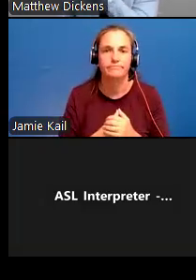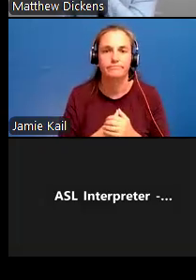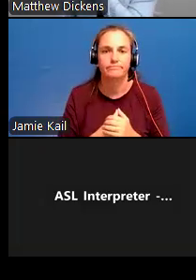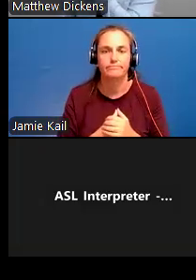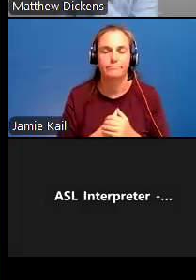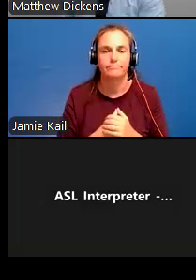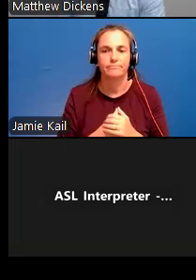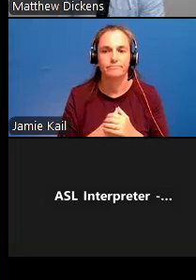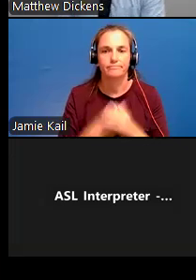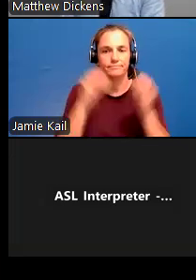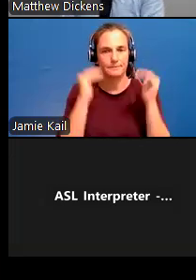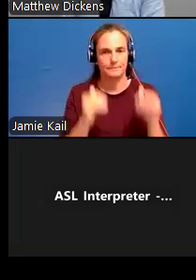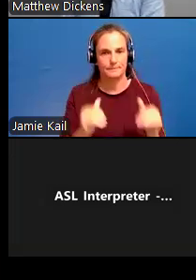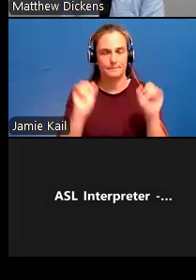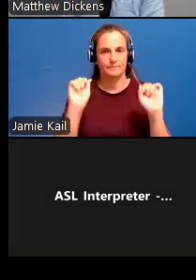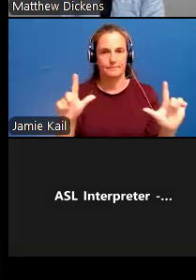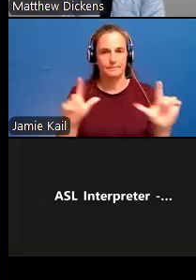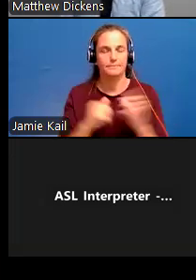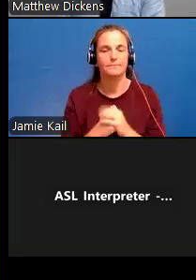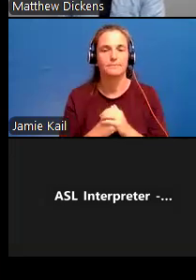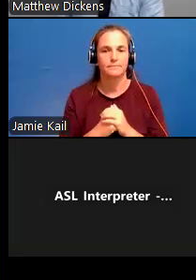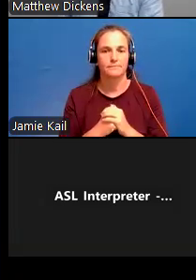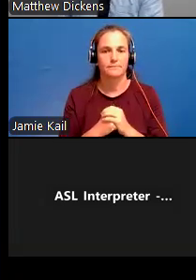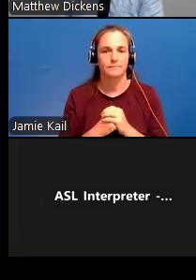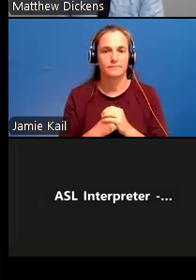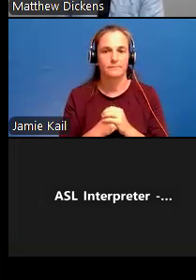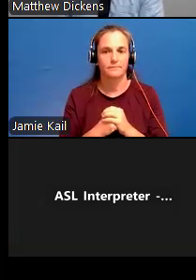Great. Next slide, please.